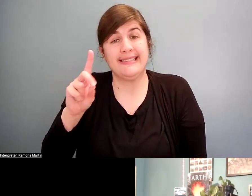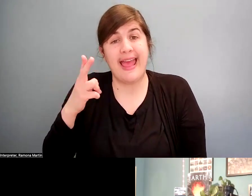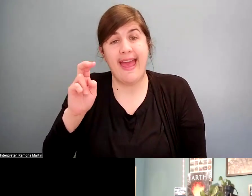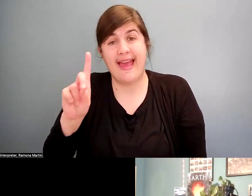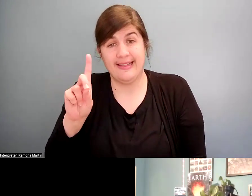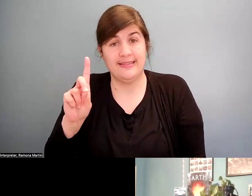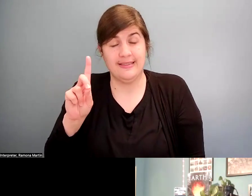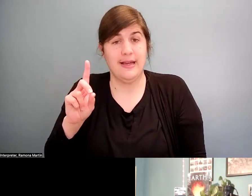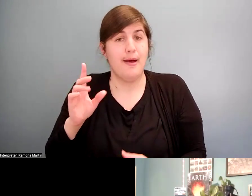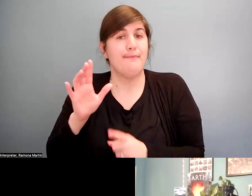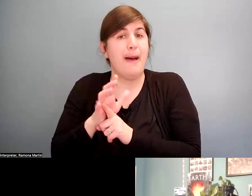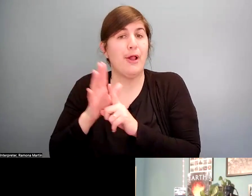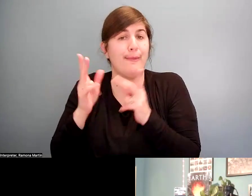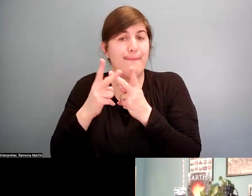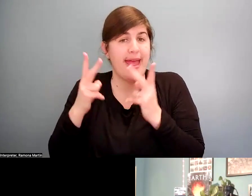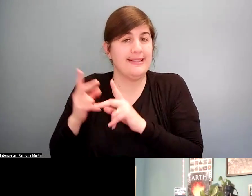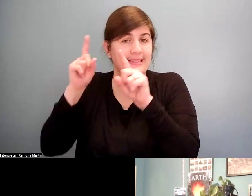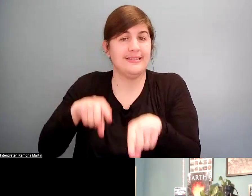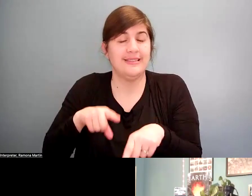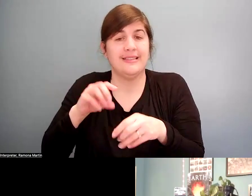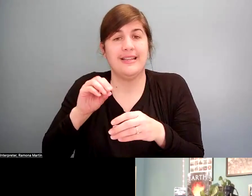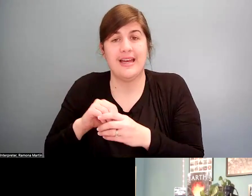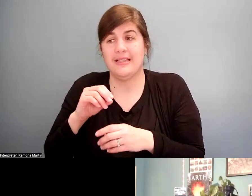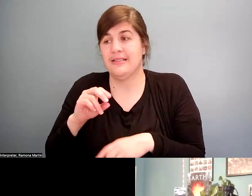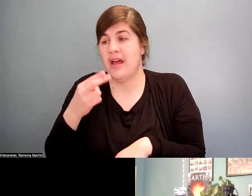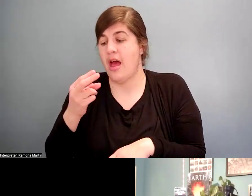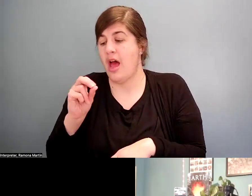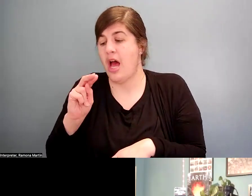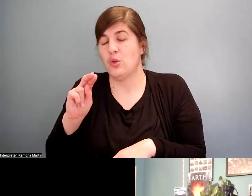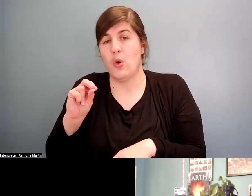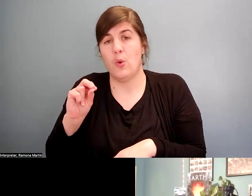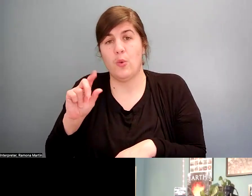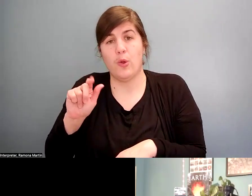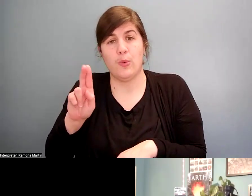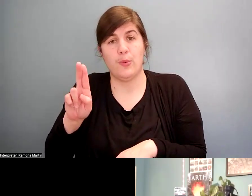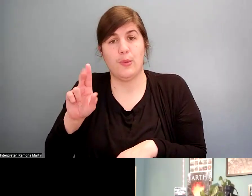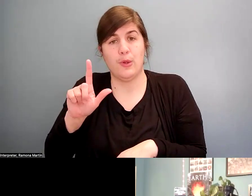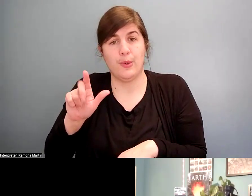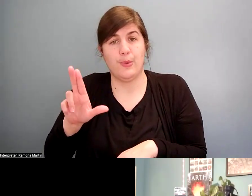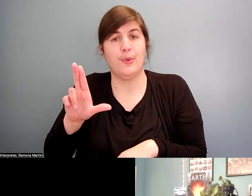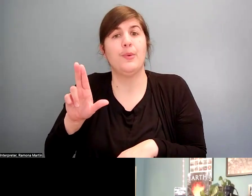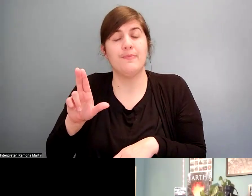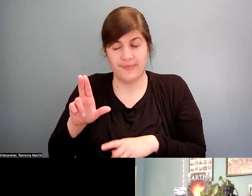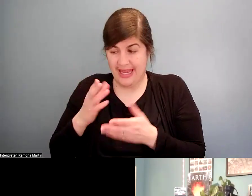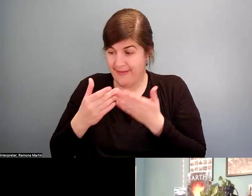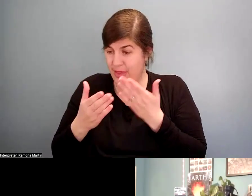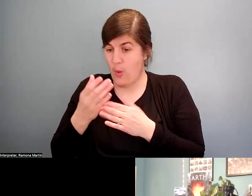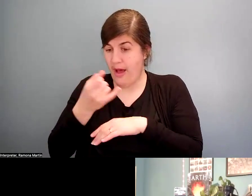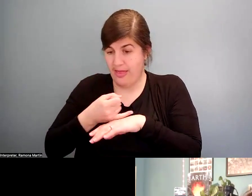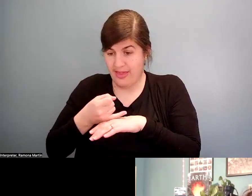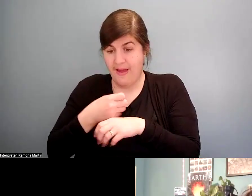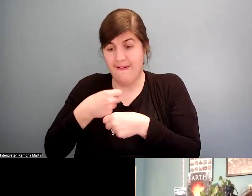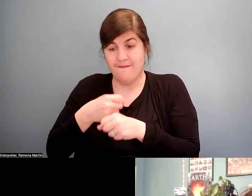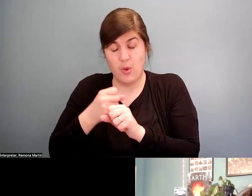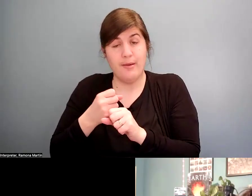Hmm. Oahu and near Honolulu, only erupted within the last 100,000 years, Hmm. even though that island was formed a